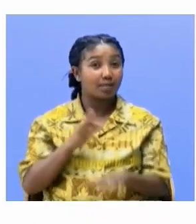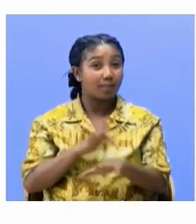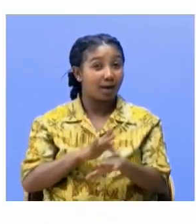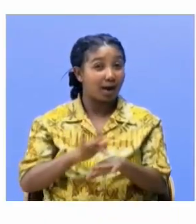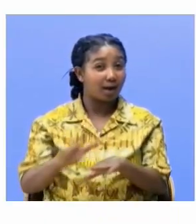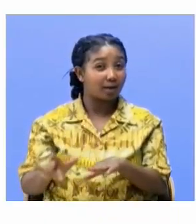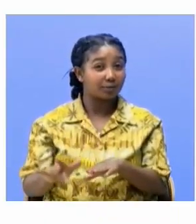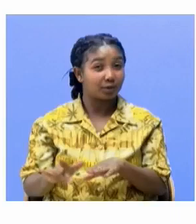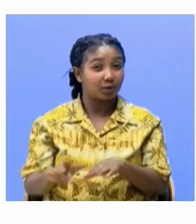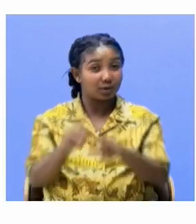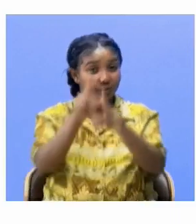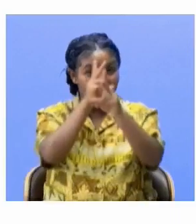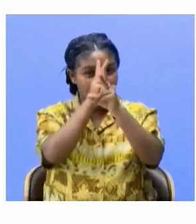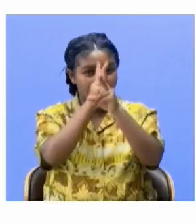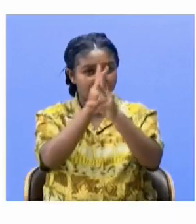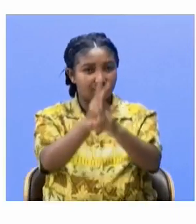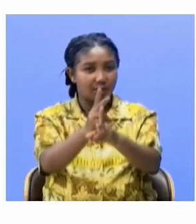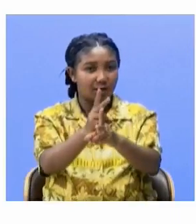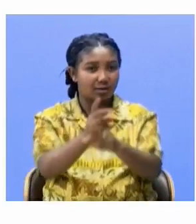celebrate.